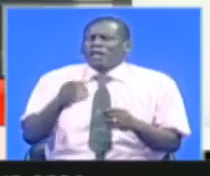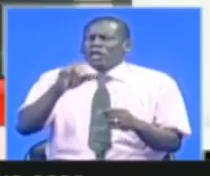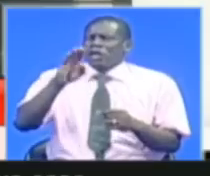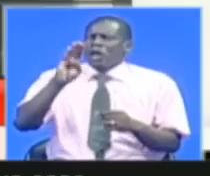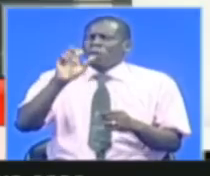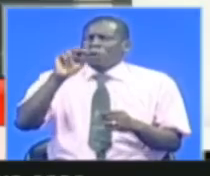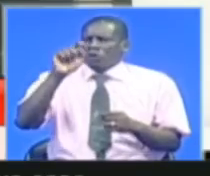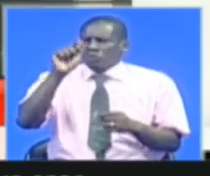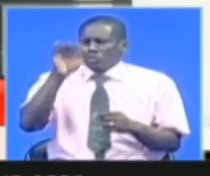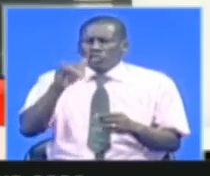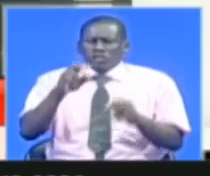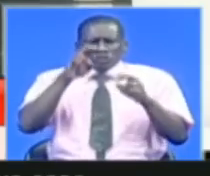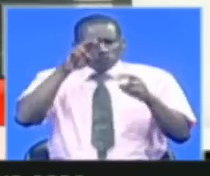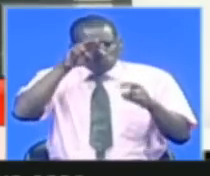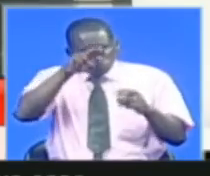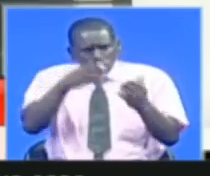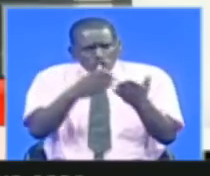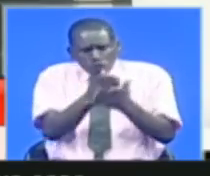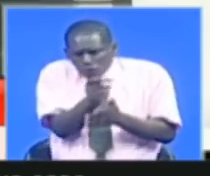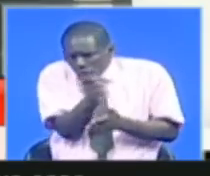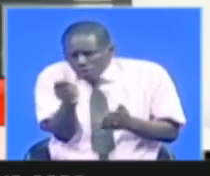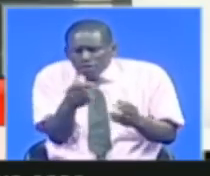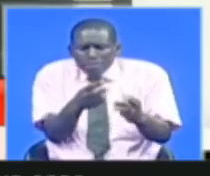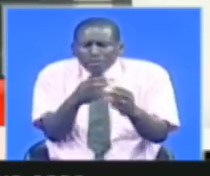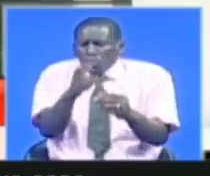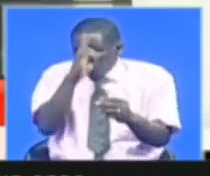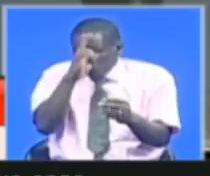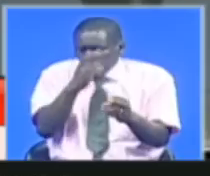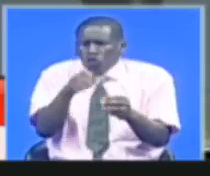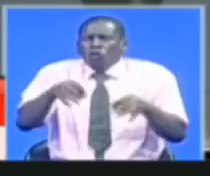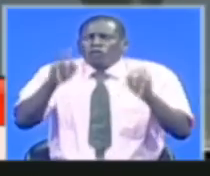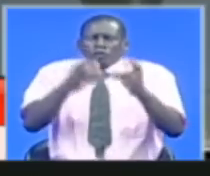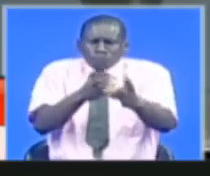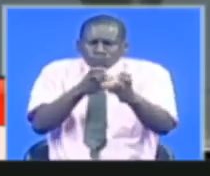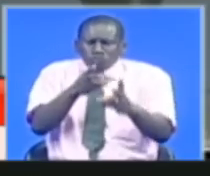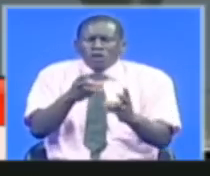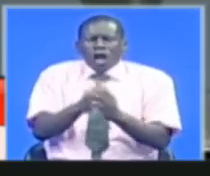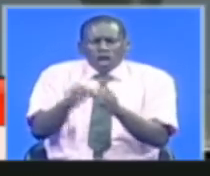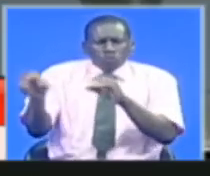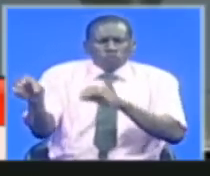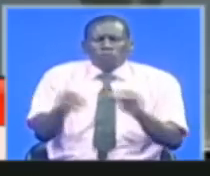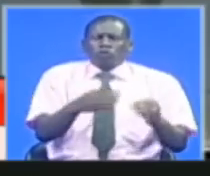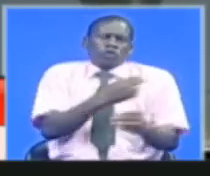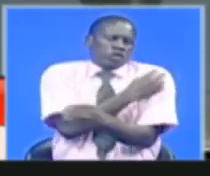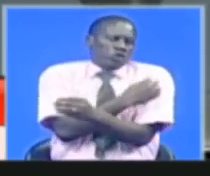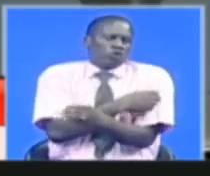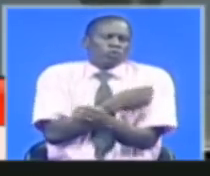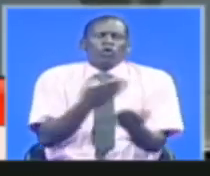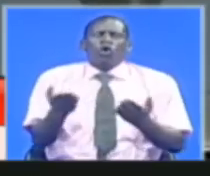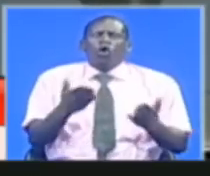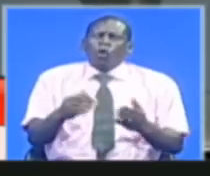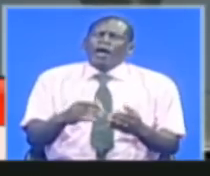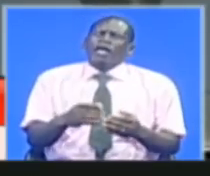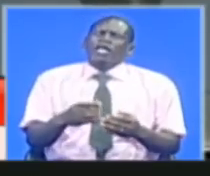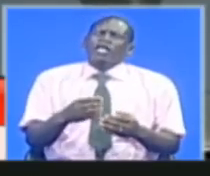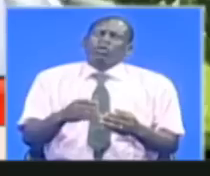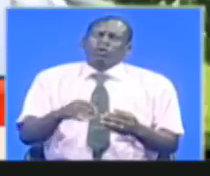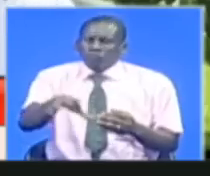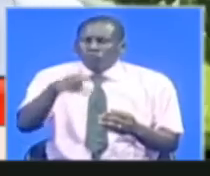window only to be shot by one of the officers and was rushed to Mpisha, where he was pronounced dead on